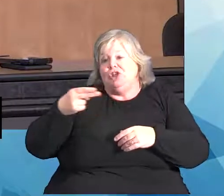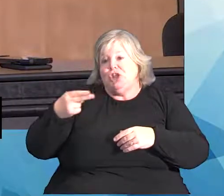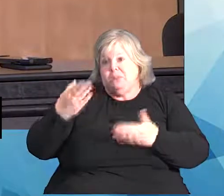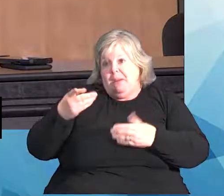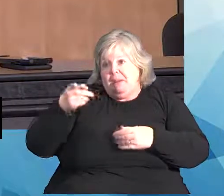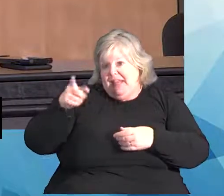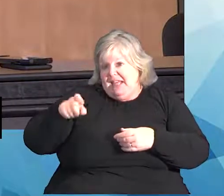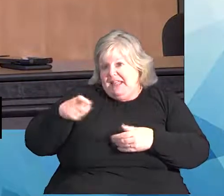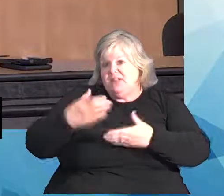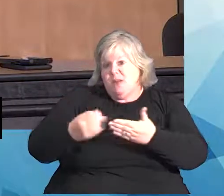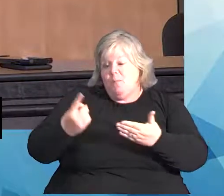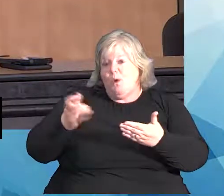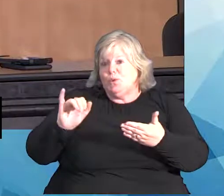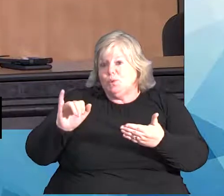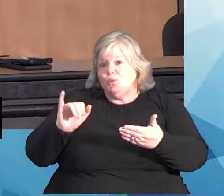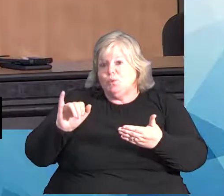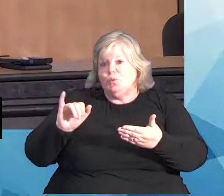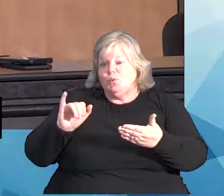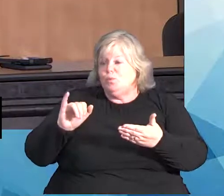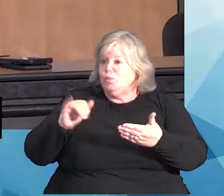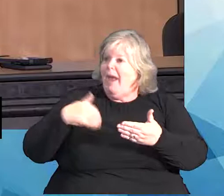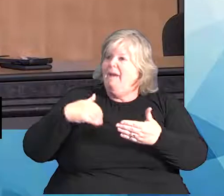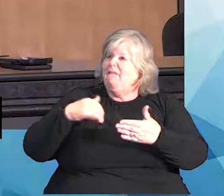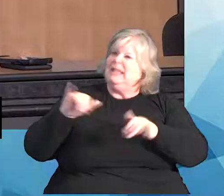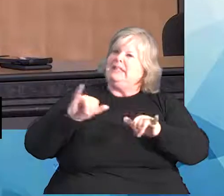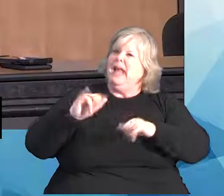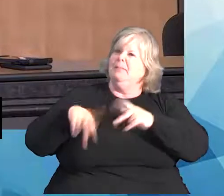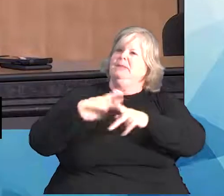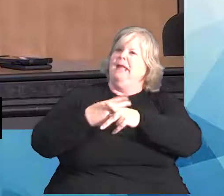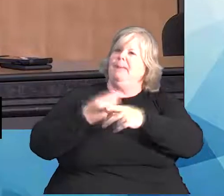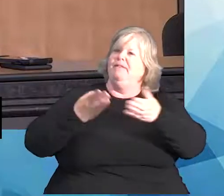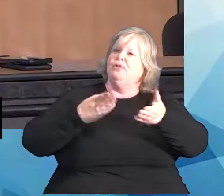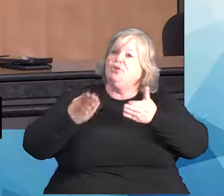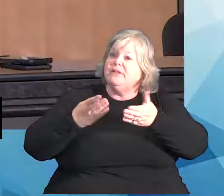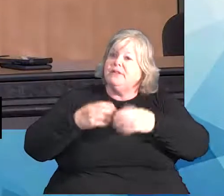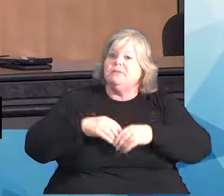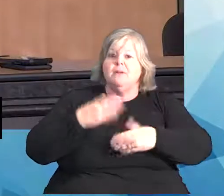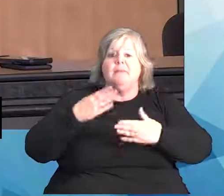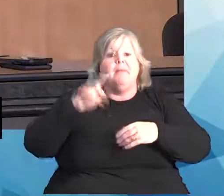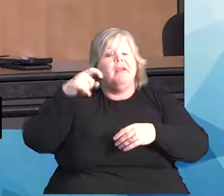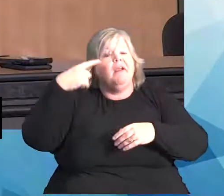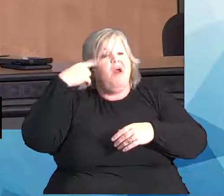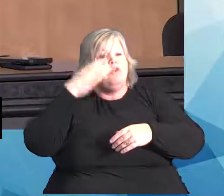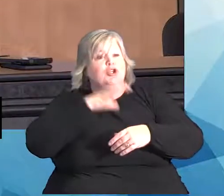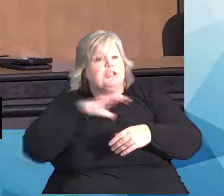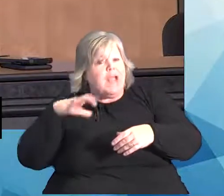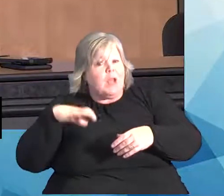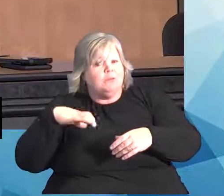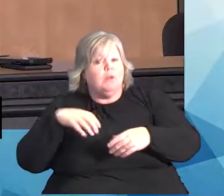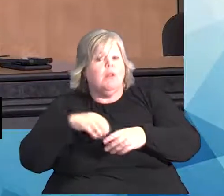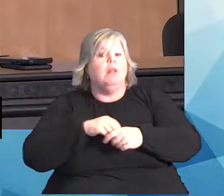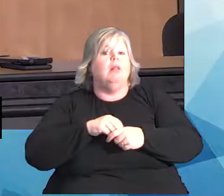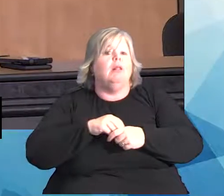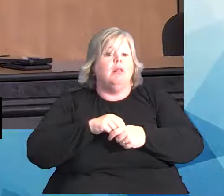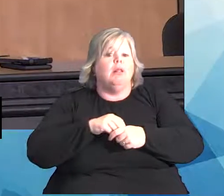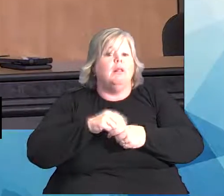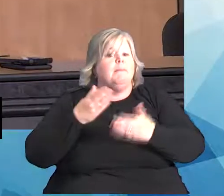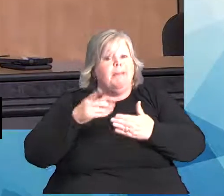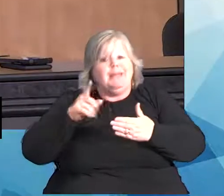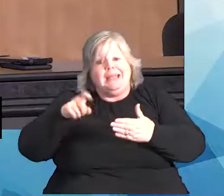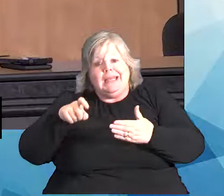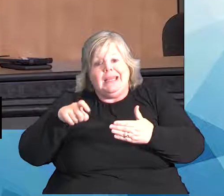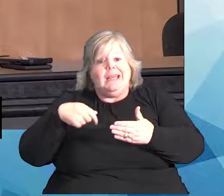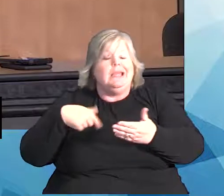need someone to perform similar services. Perhaps the Governor's Council, They may need